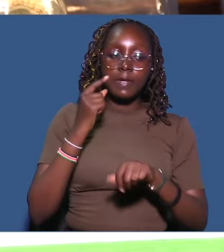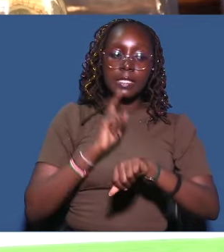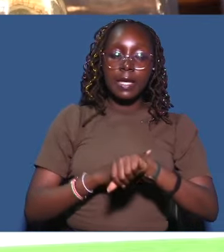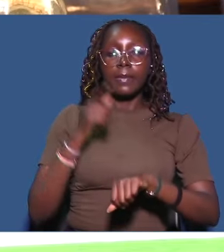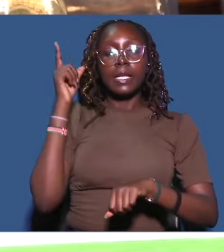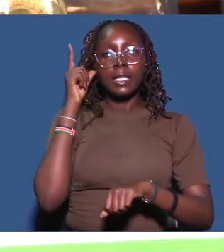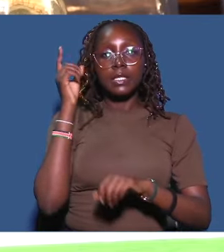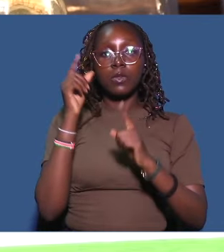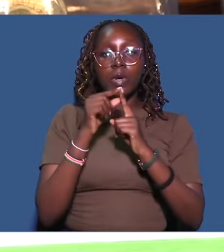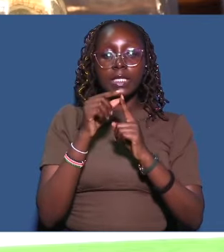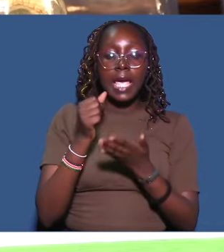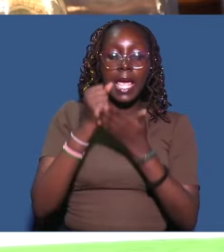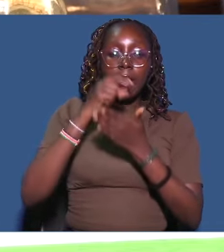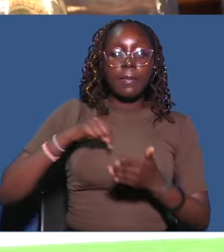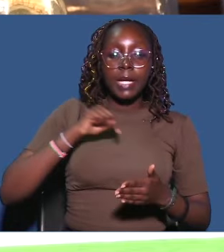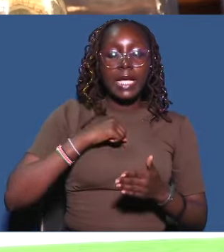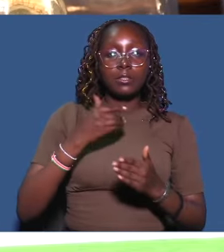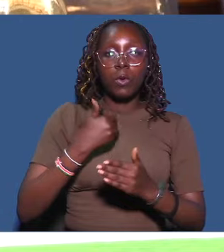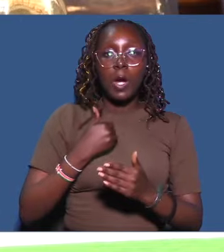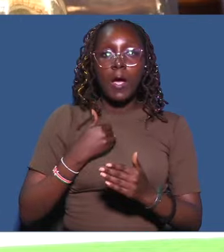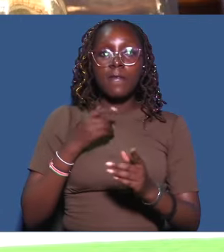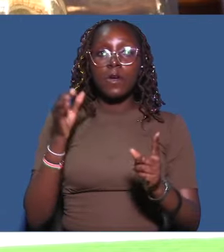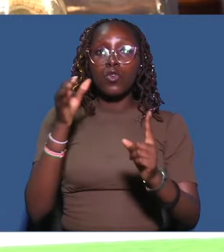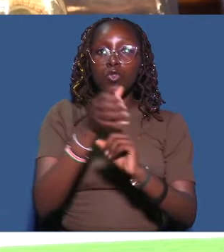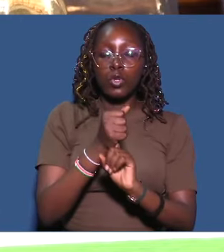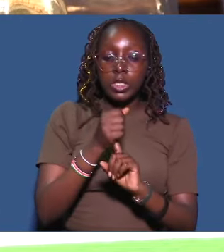to set goals and to continue to focus on them.